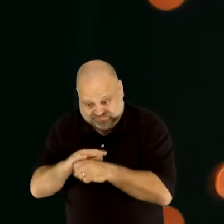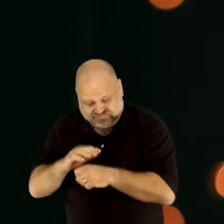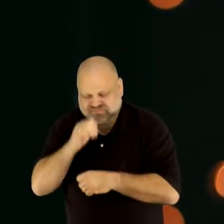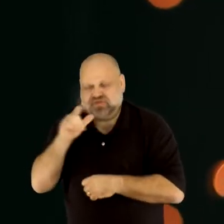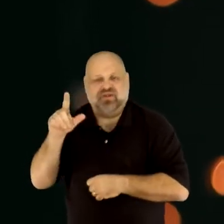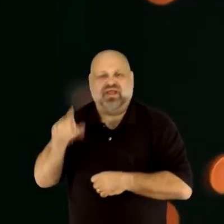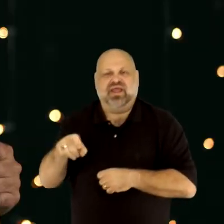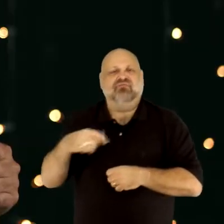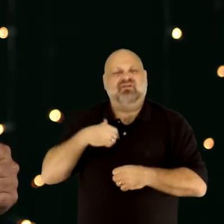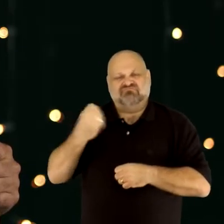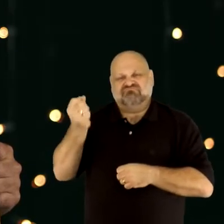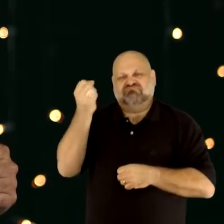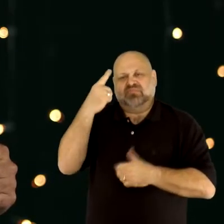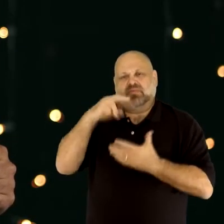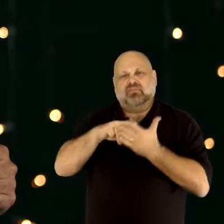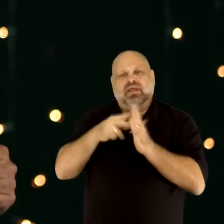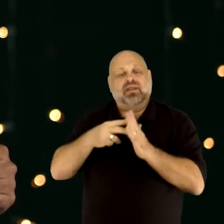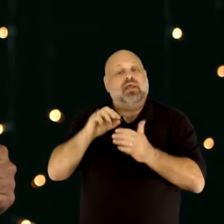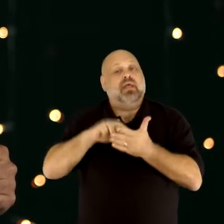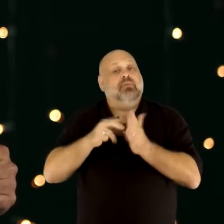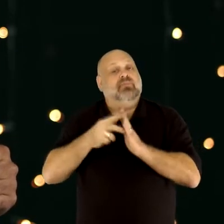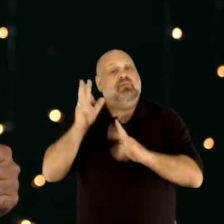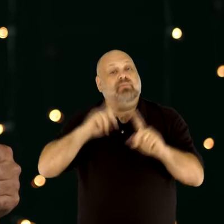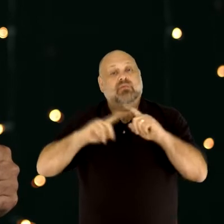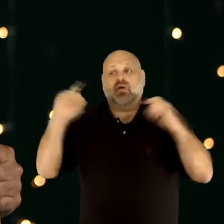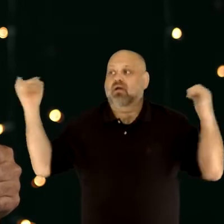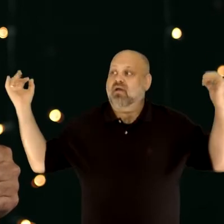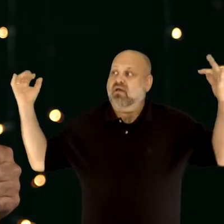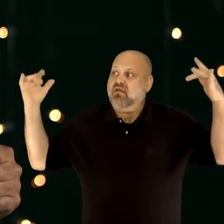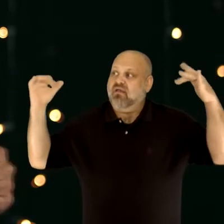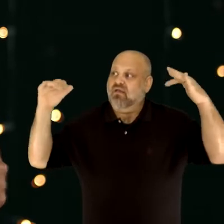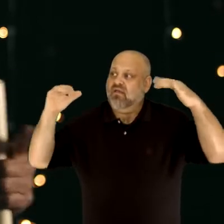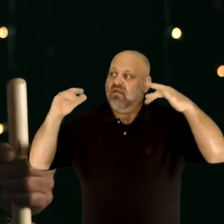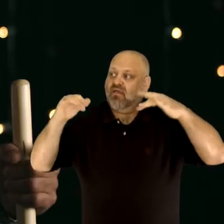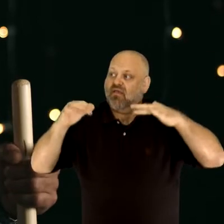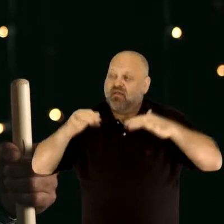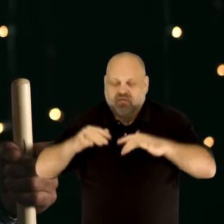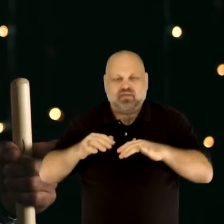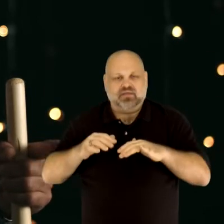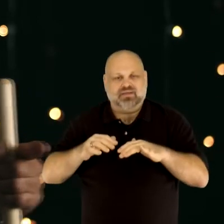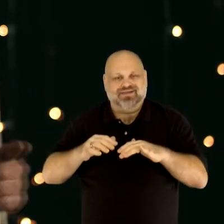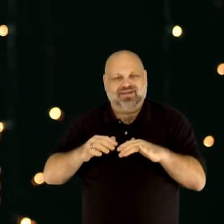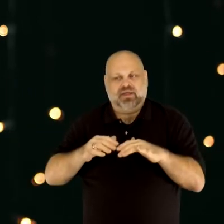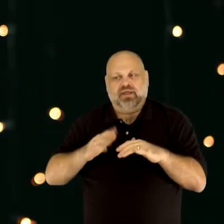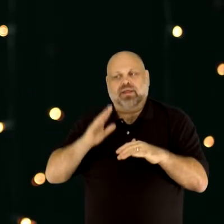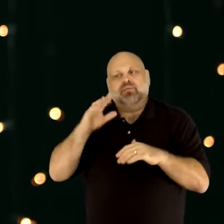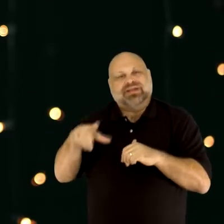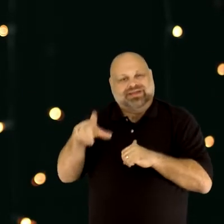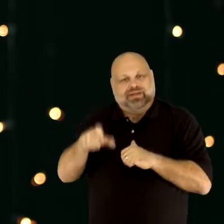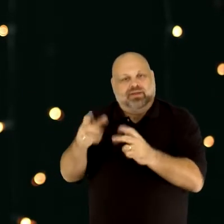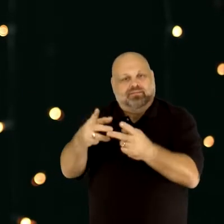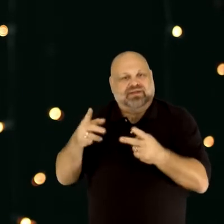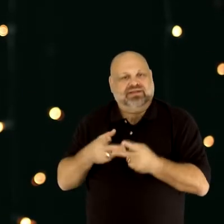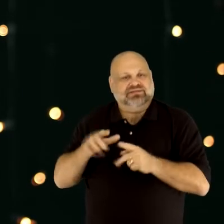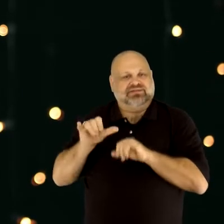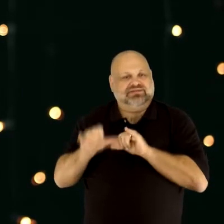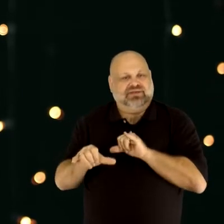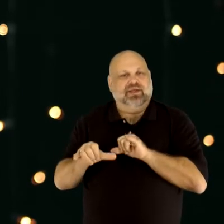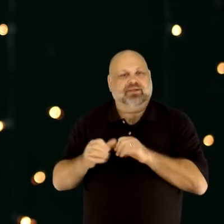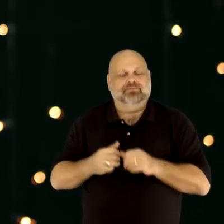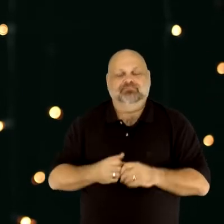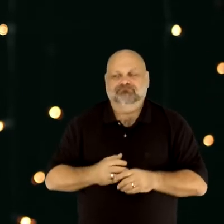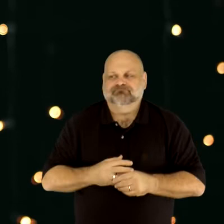that meant. Yeah, it meant that people from all over were about to arrive in droves, and they were gonna need a place to